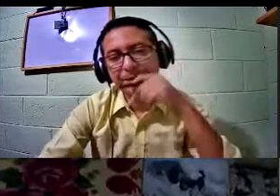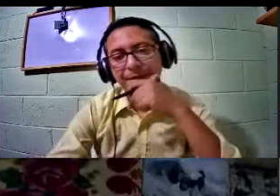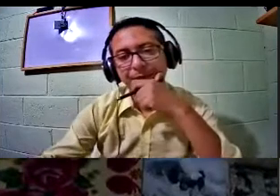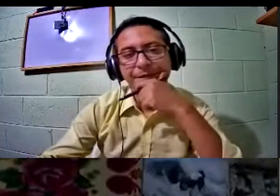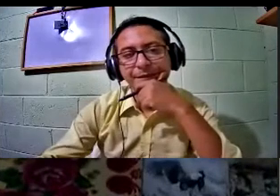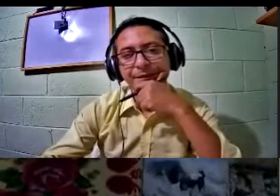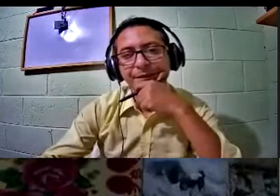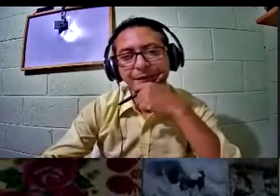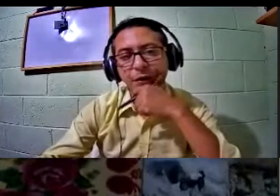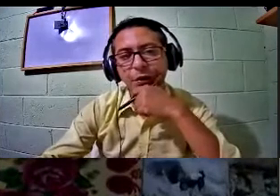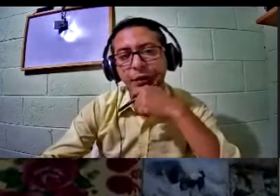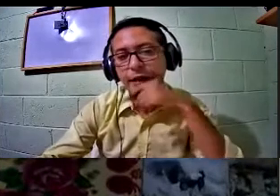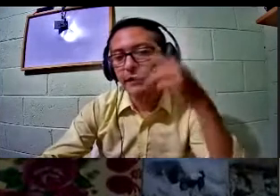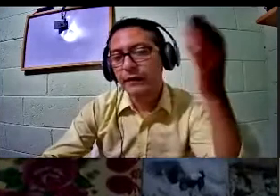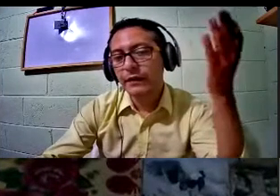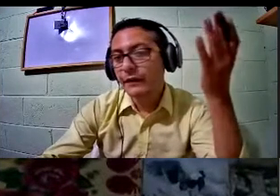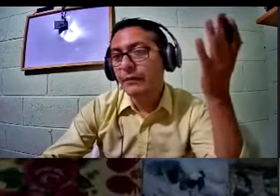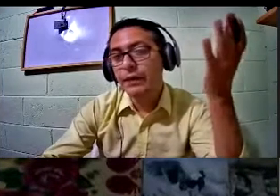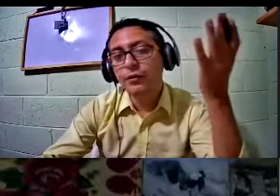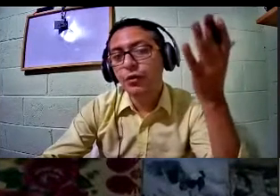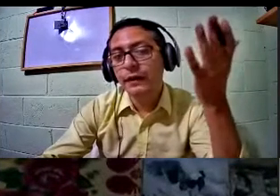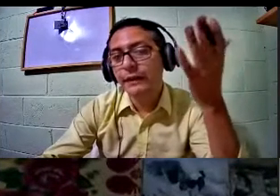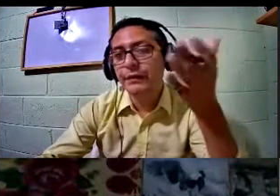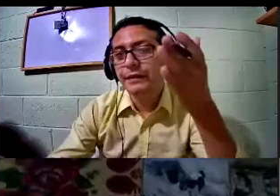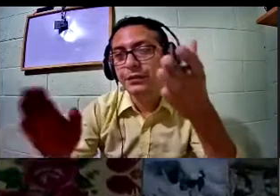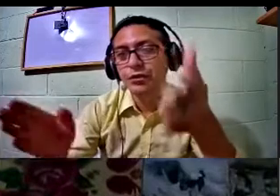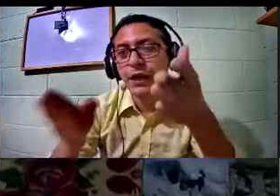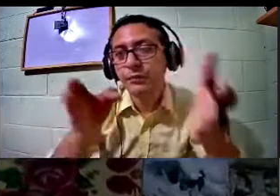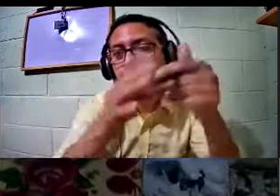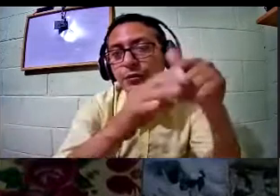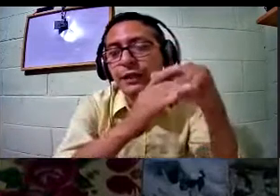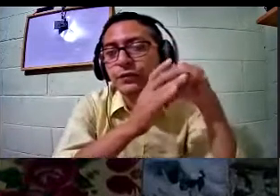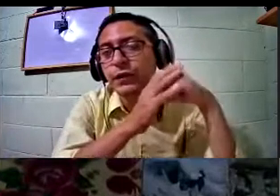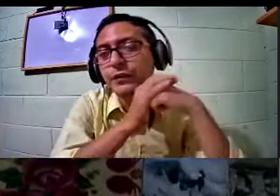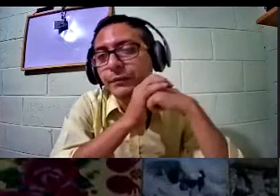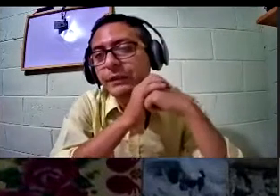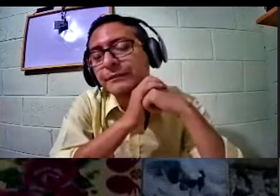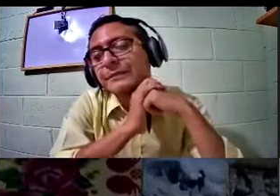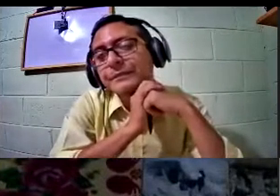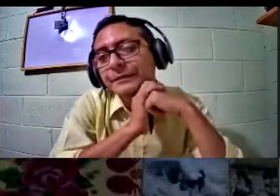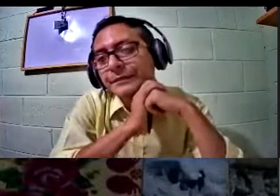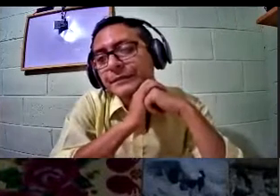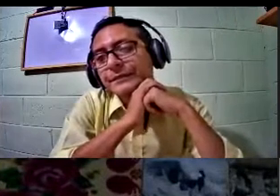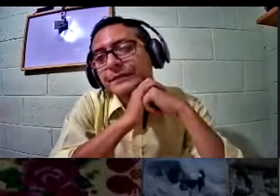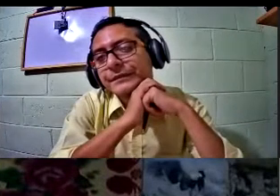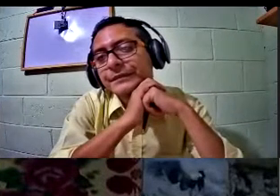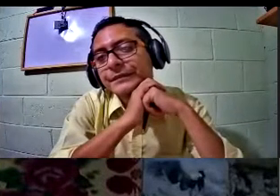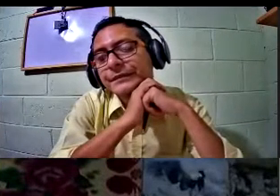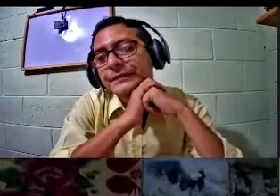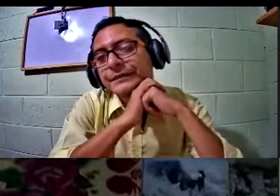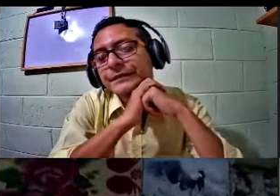Yo entré tarde. Okay. Tell me two activities you have to do next week, Noemi.